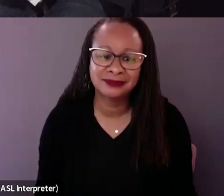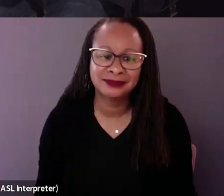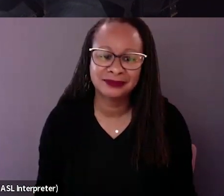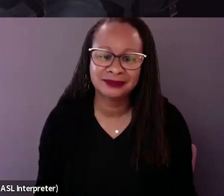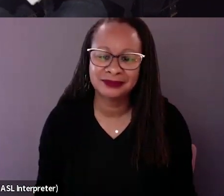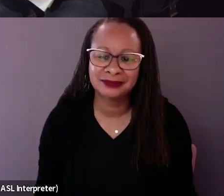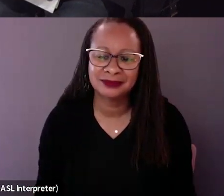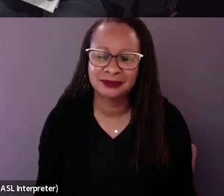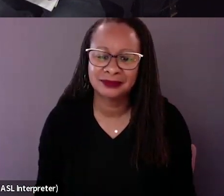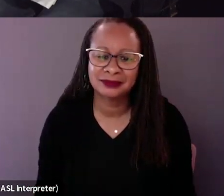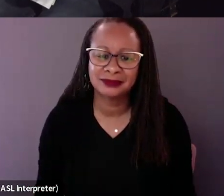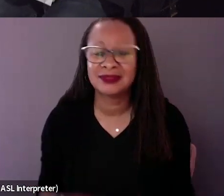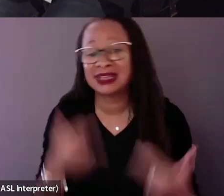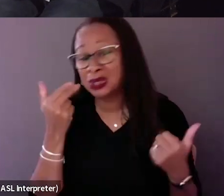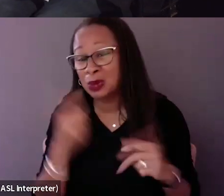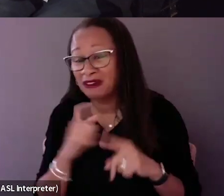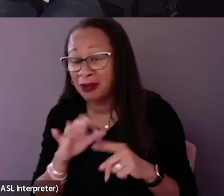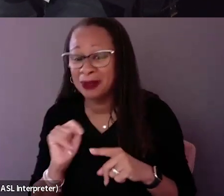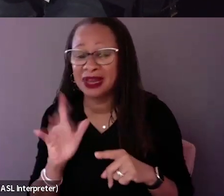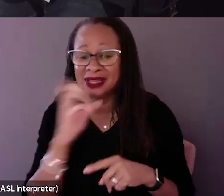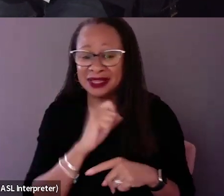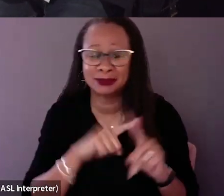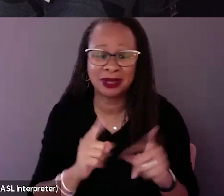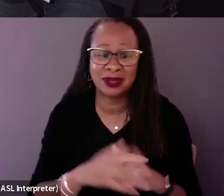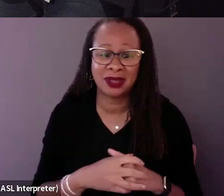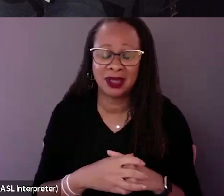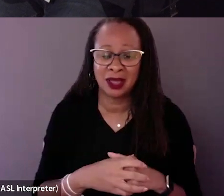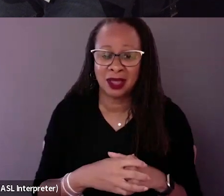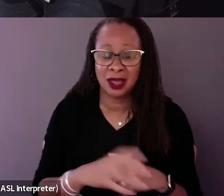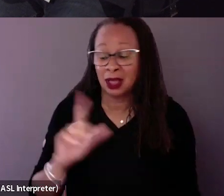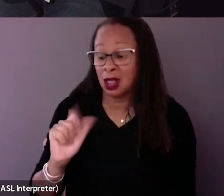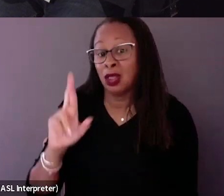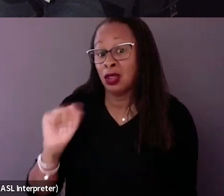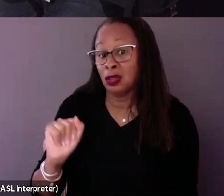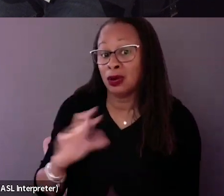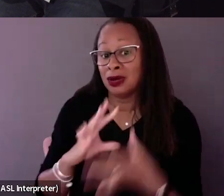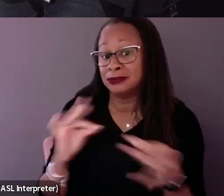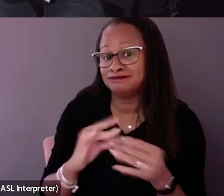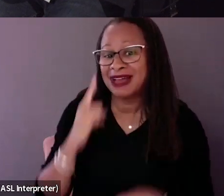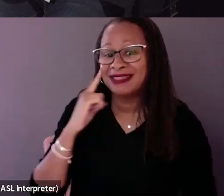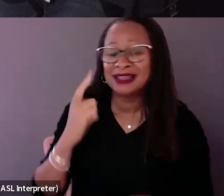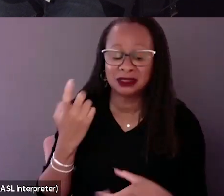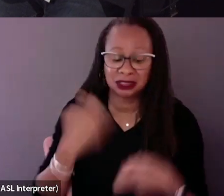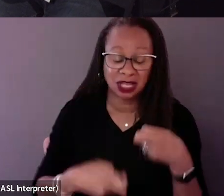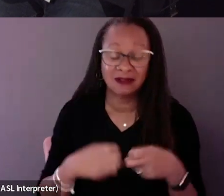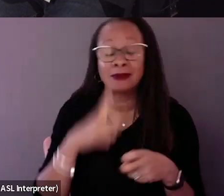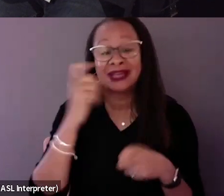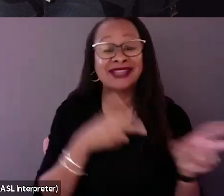Although you get some humor out of it. I mean, a little bit. I think it's tough because I think editing